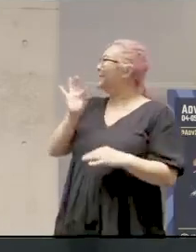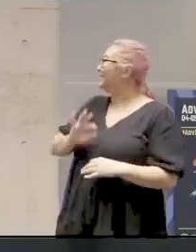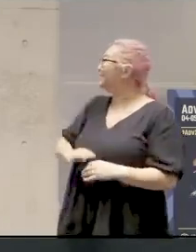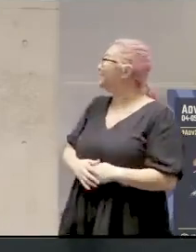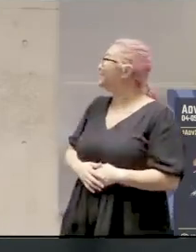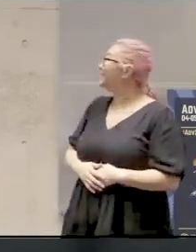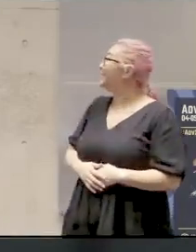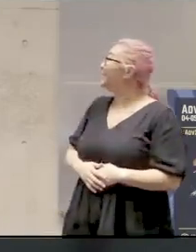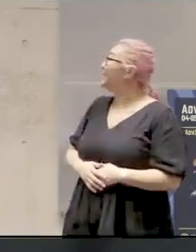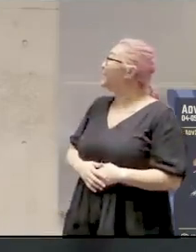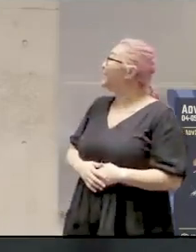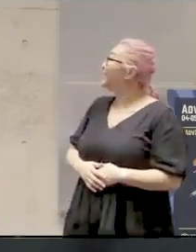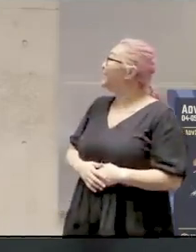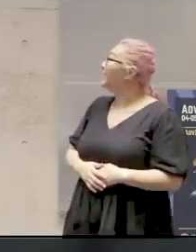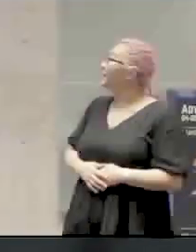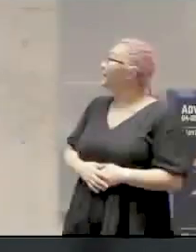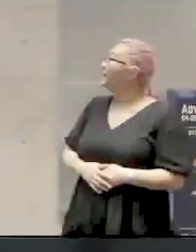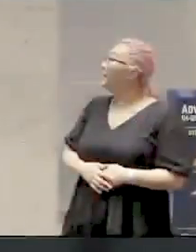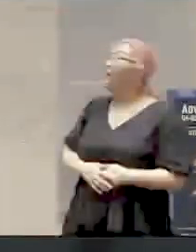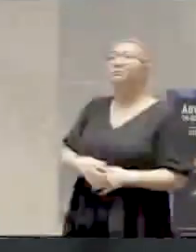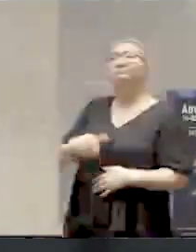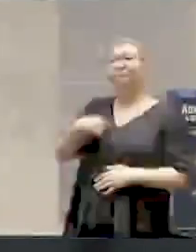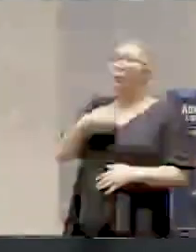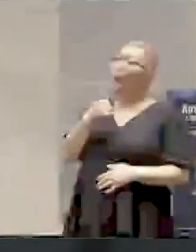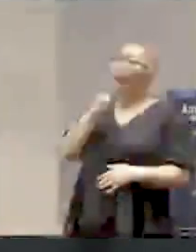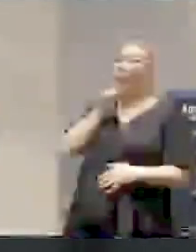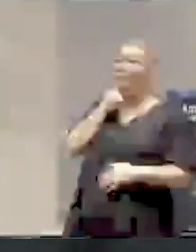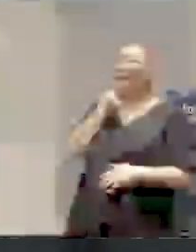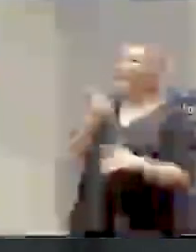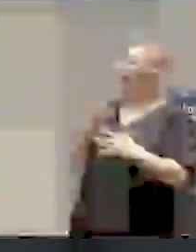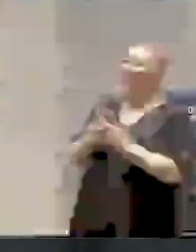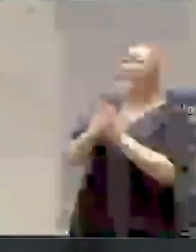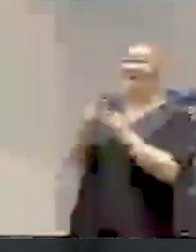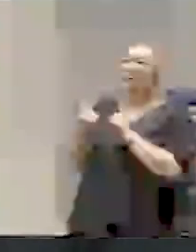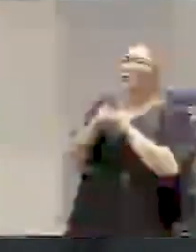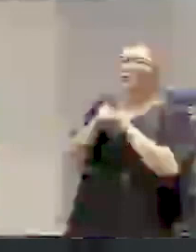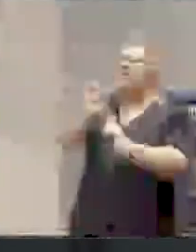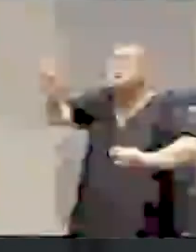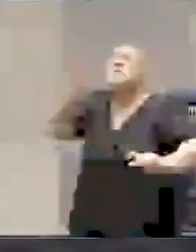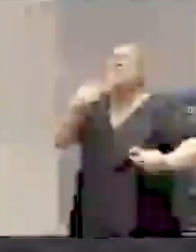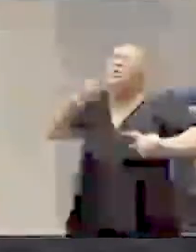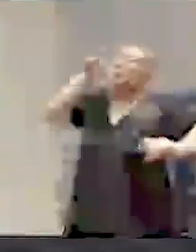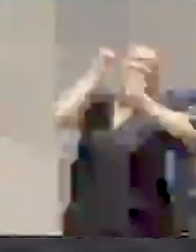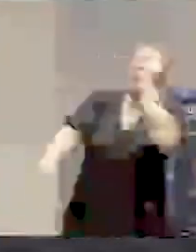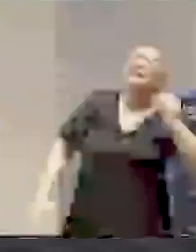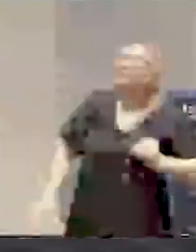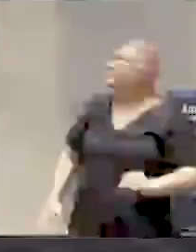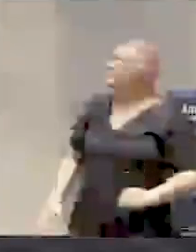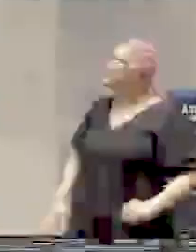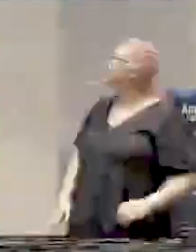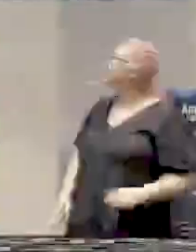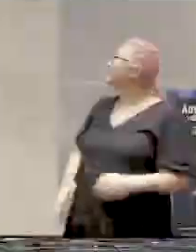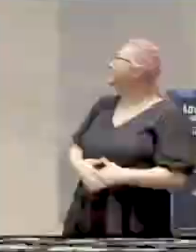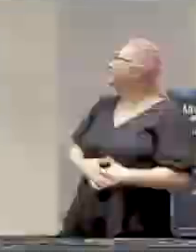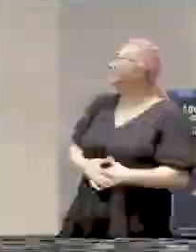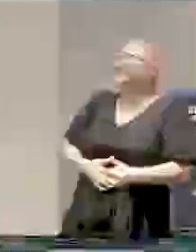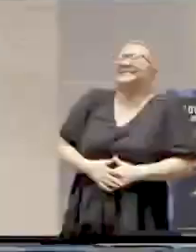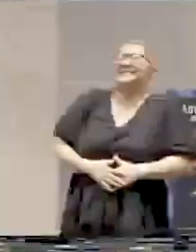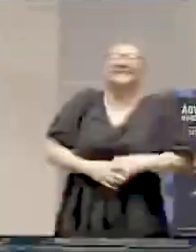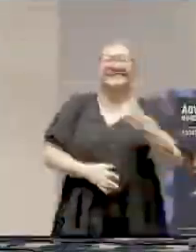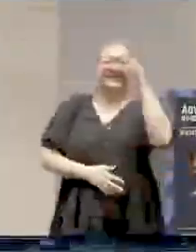Maybe we wouldn't have been happy together. And it's all your fault, you bastard! I'll kill you!